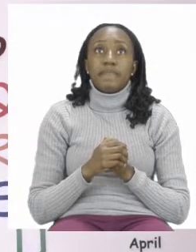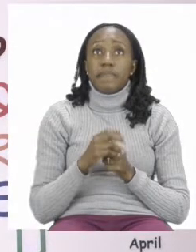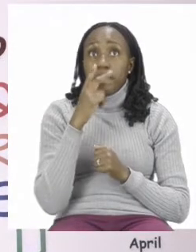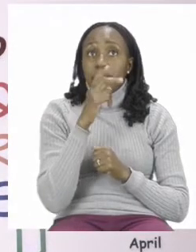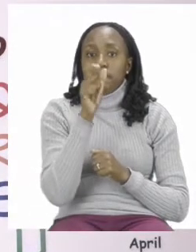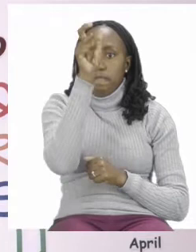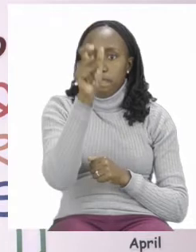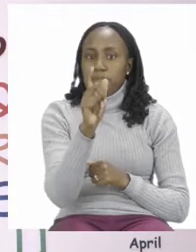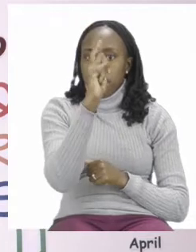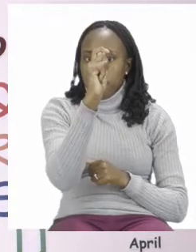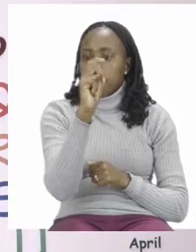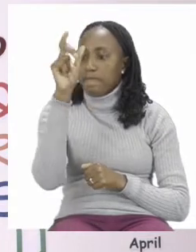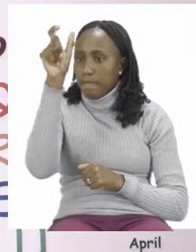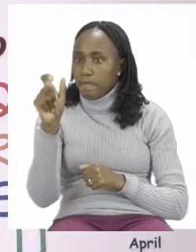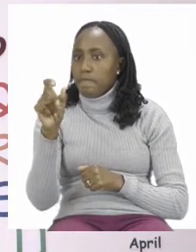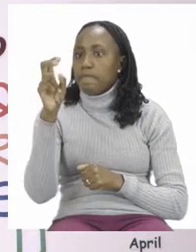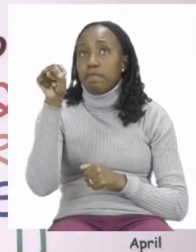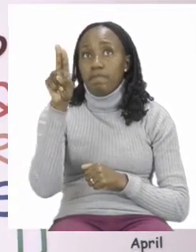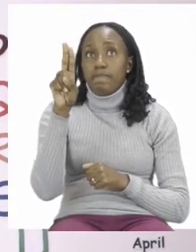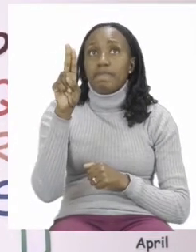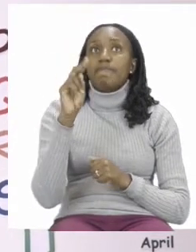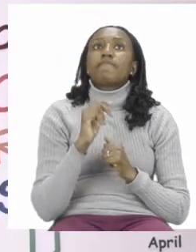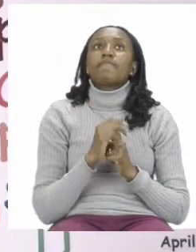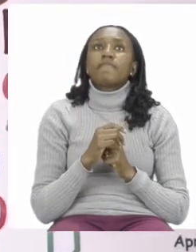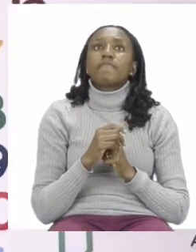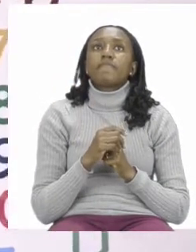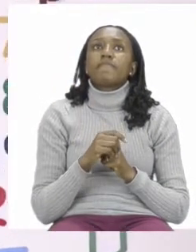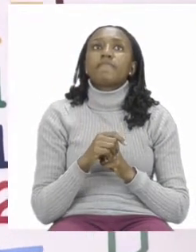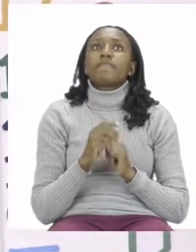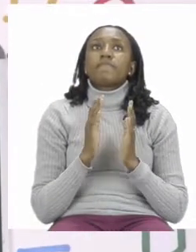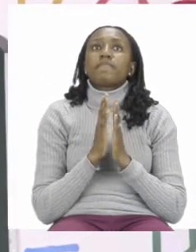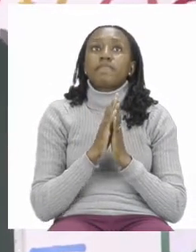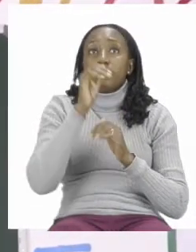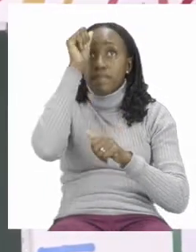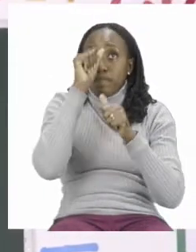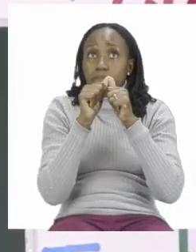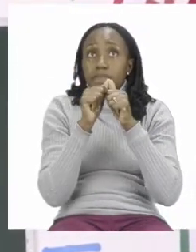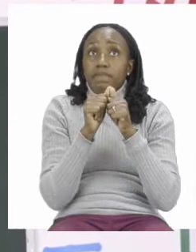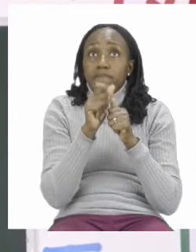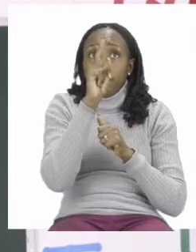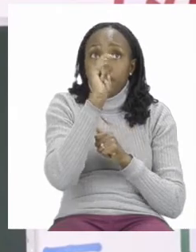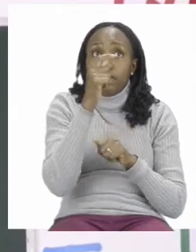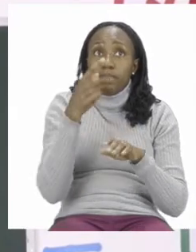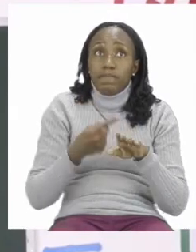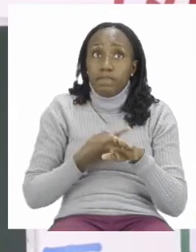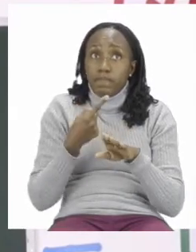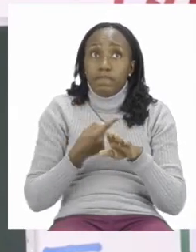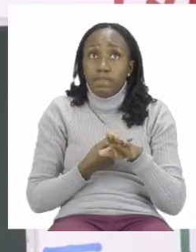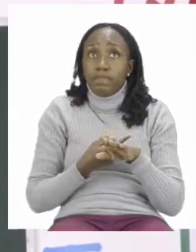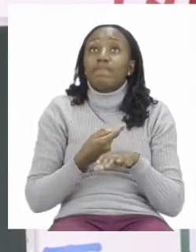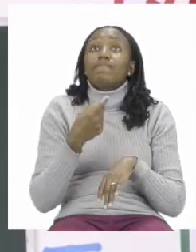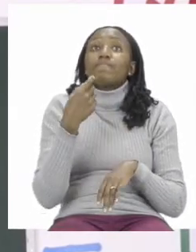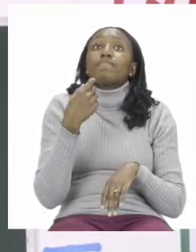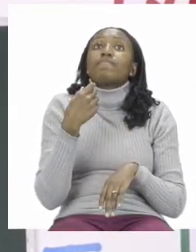put, tens and units. I want you to remember that Mr. Tens always stands in